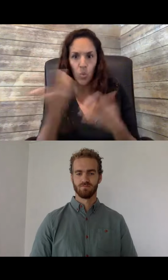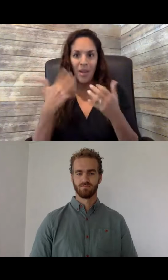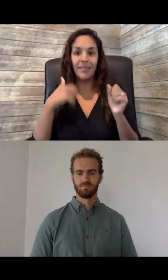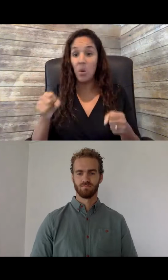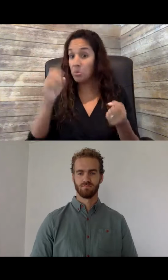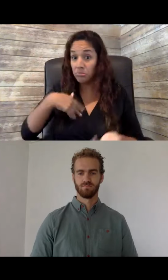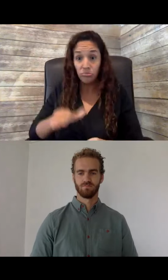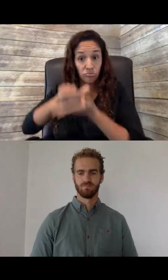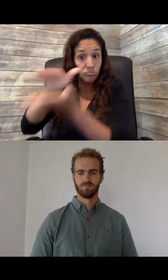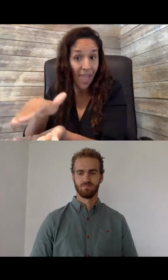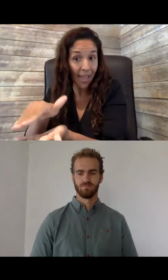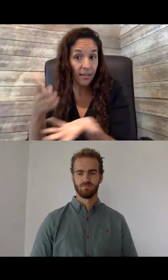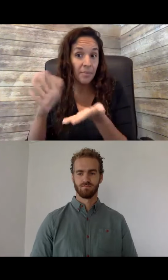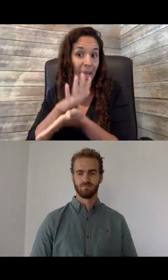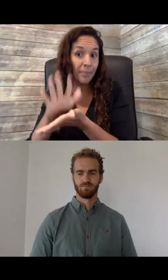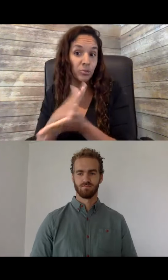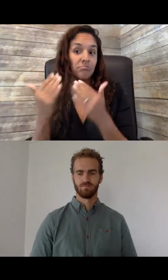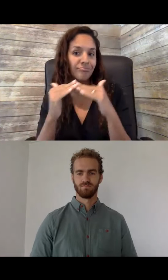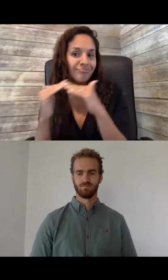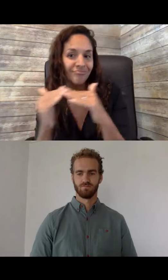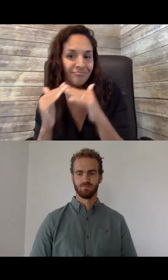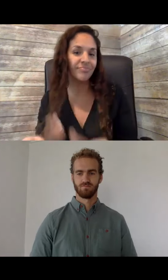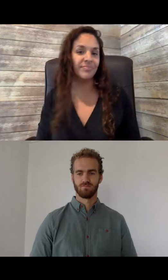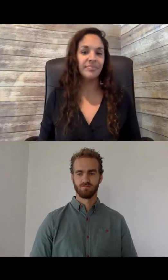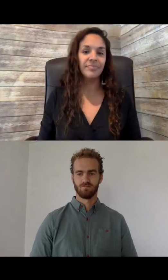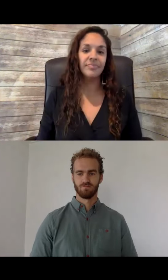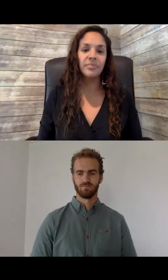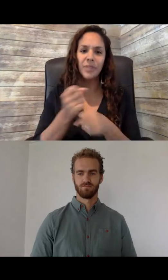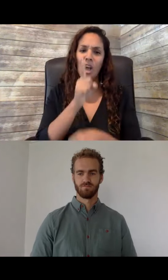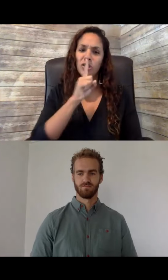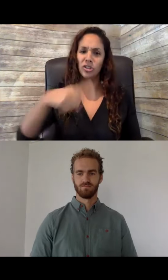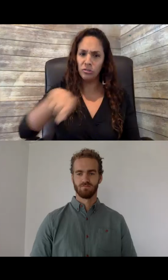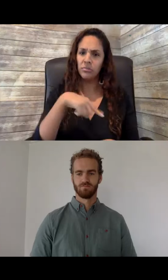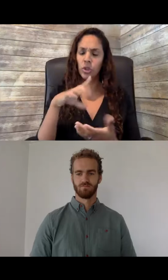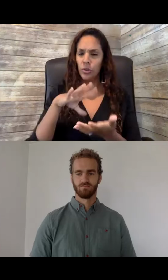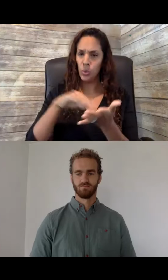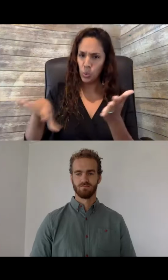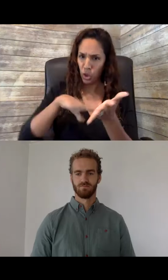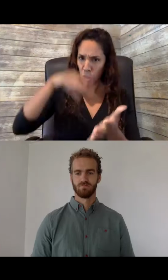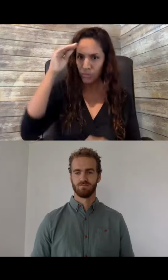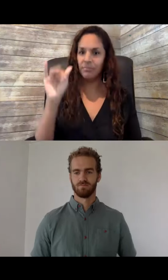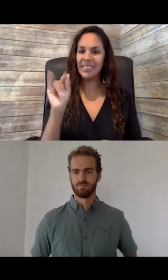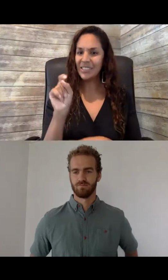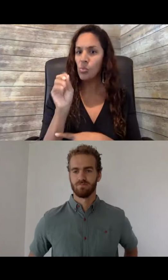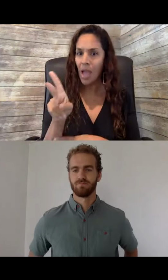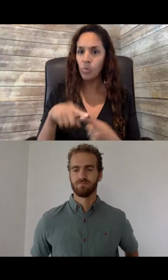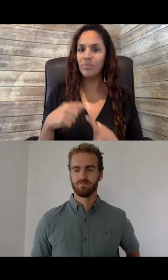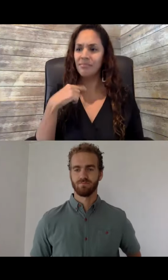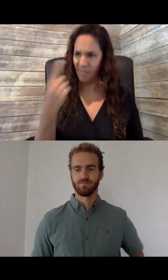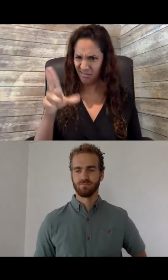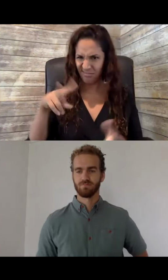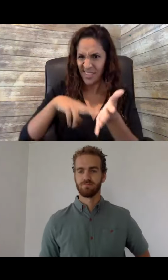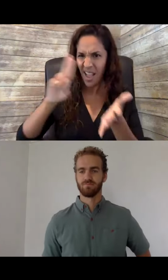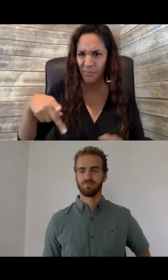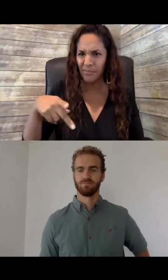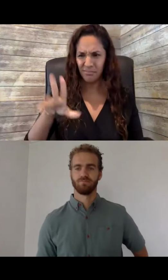instead of having a project available, if the students may not have those supplies necessary, make sure all of our students have the supplies before the assignment is given.